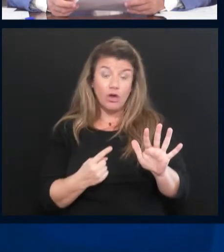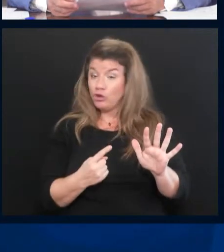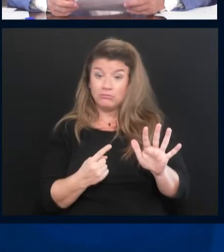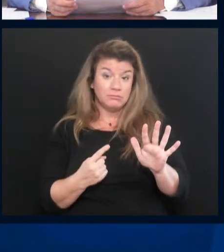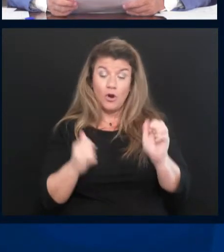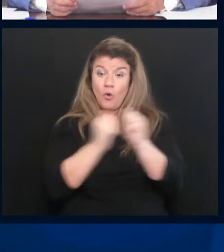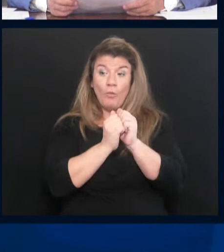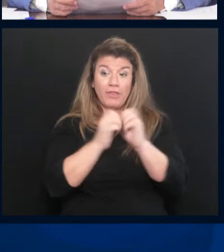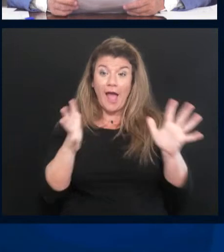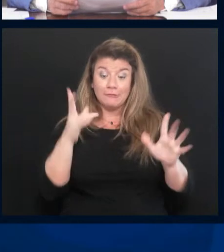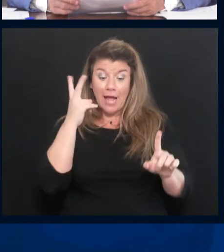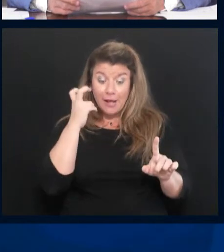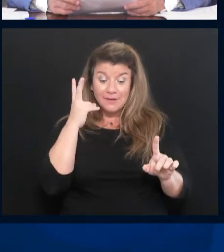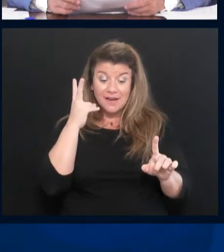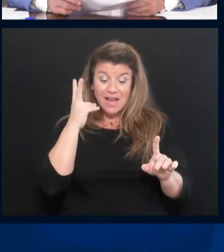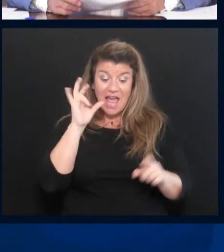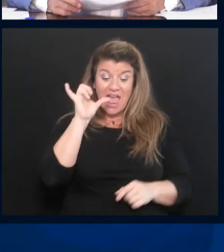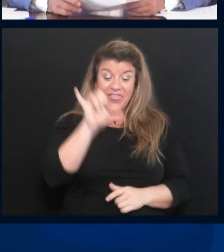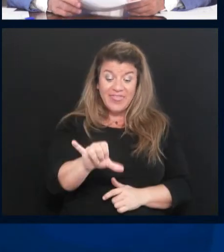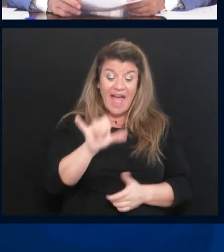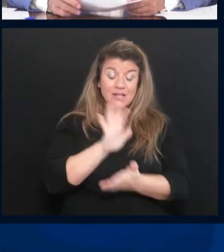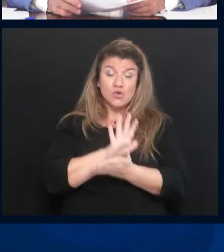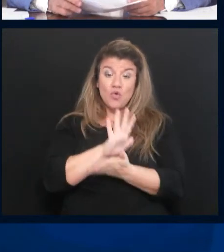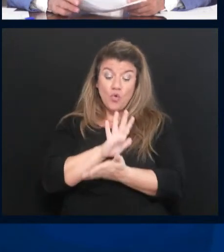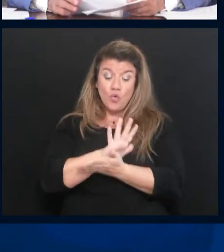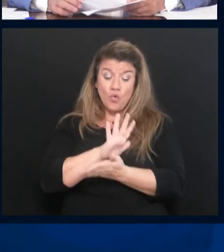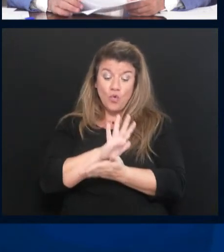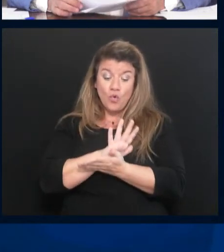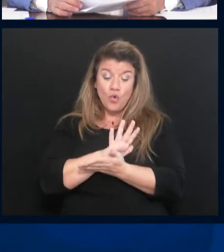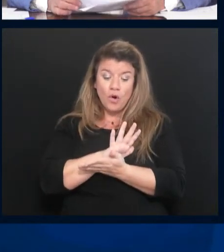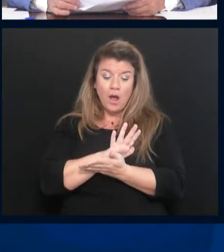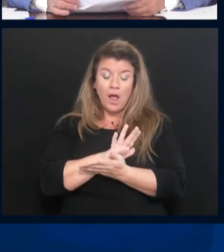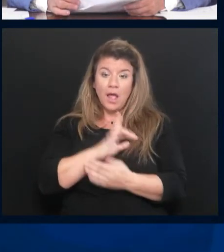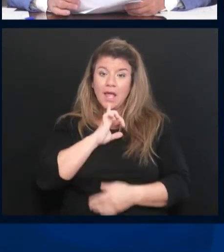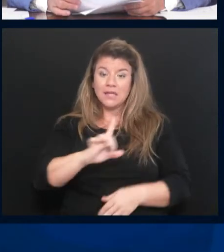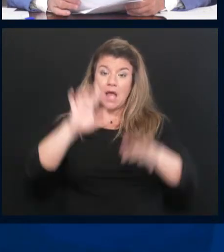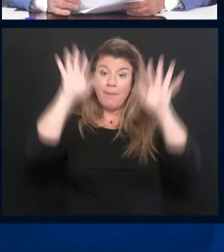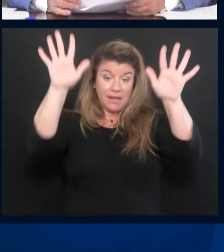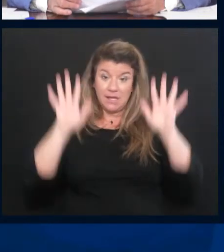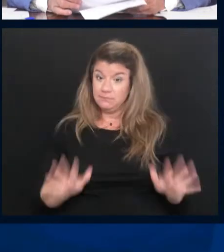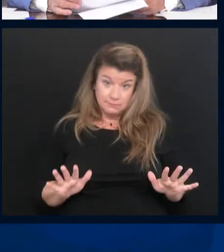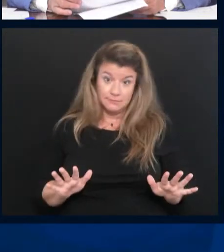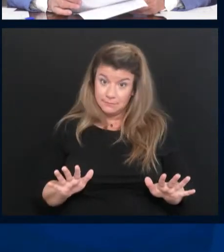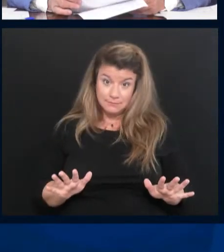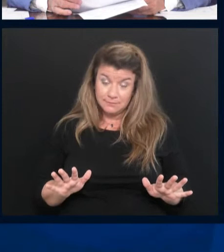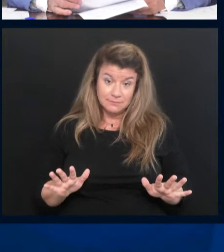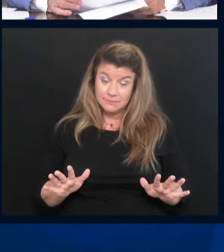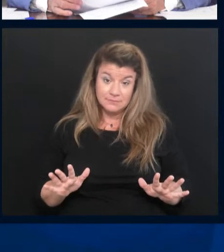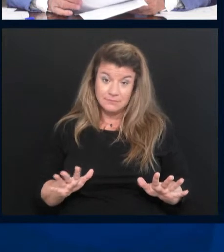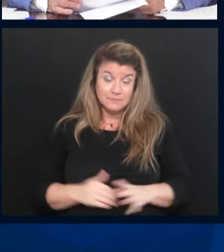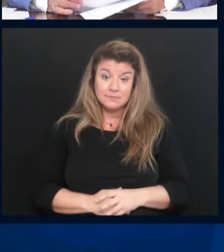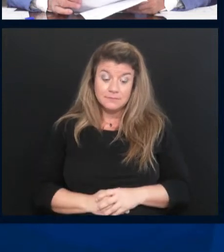any question. That school is spectacular. And I